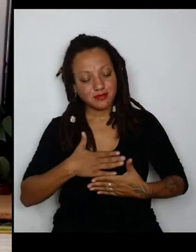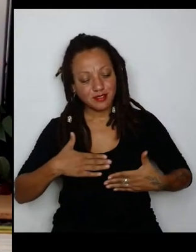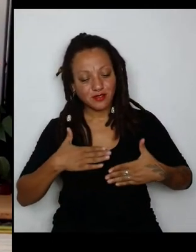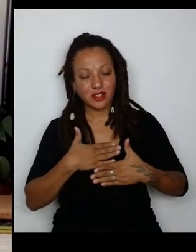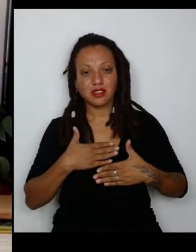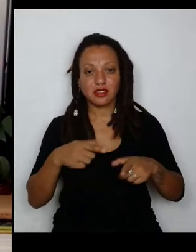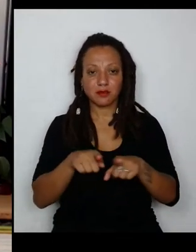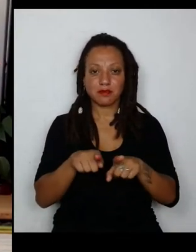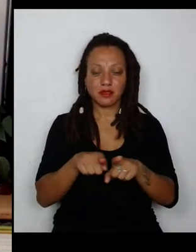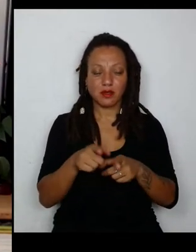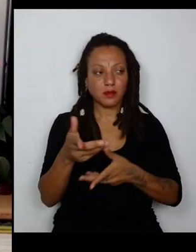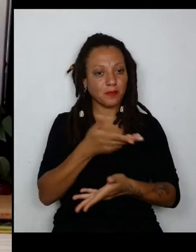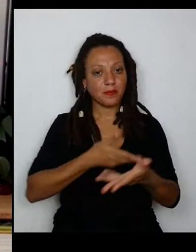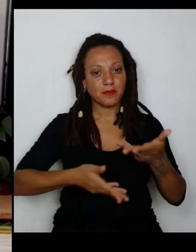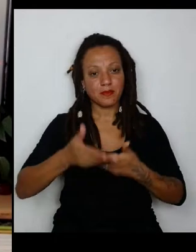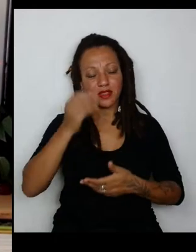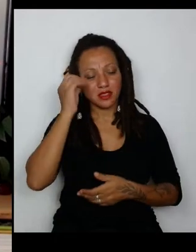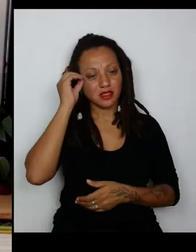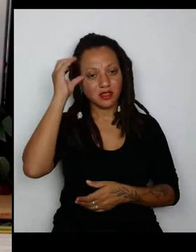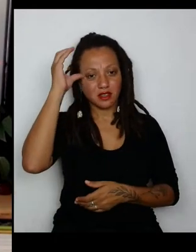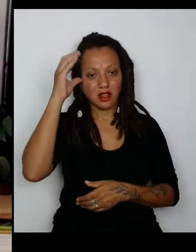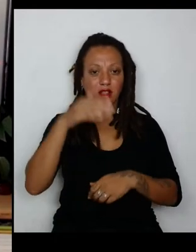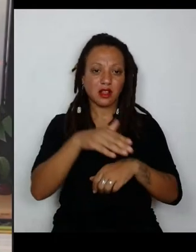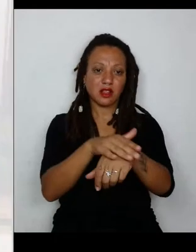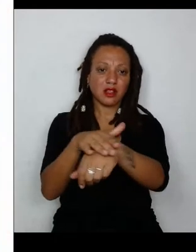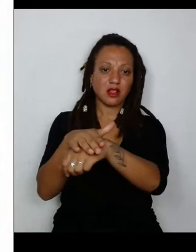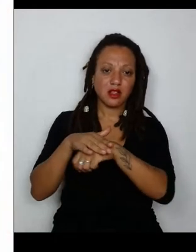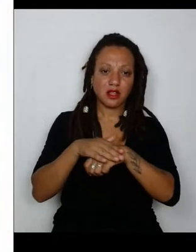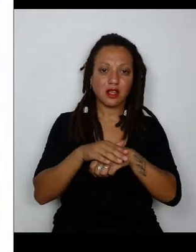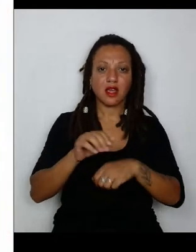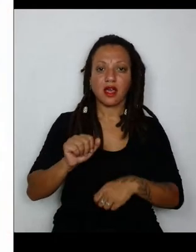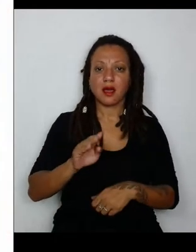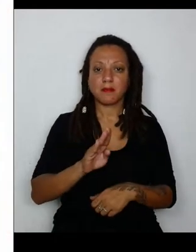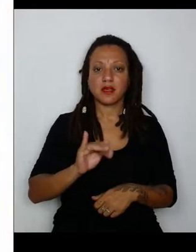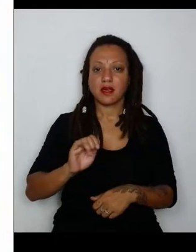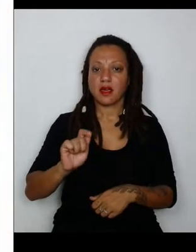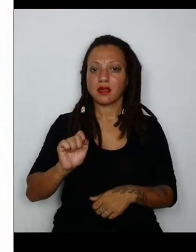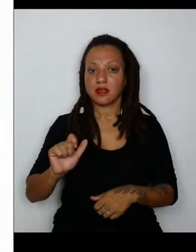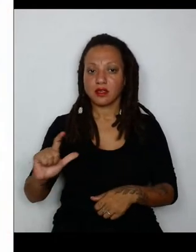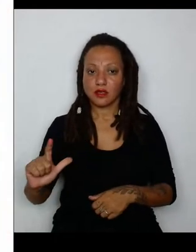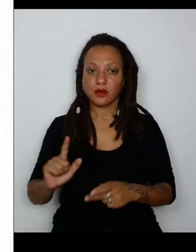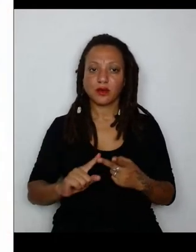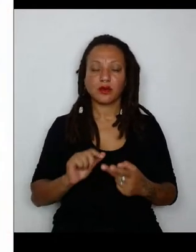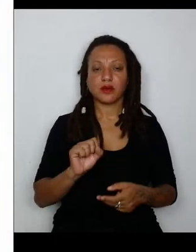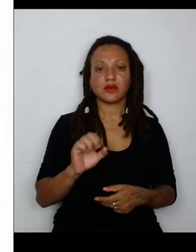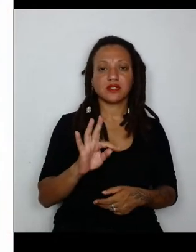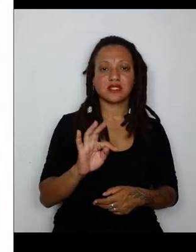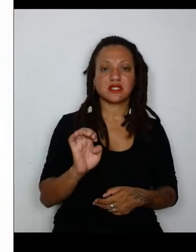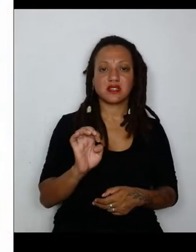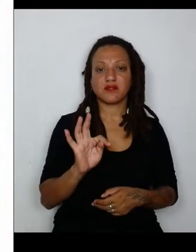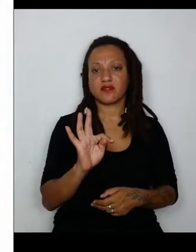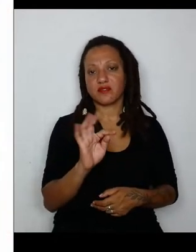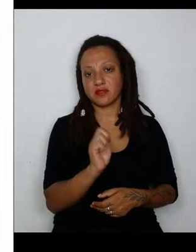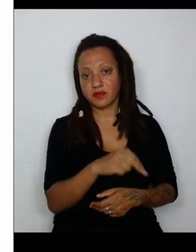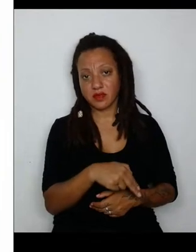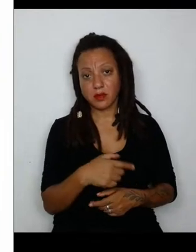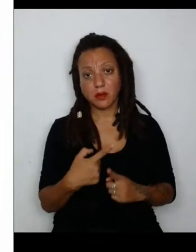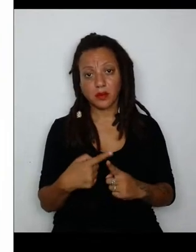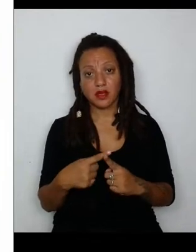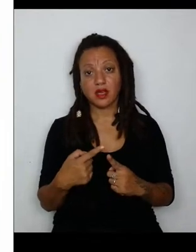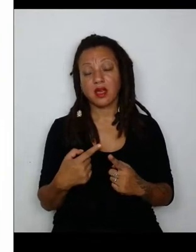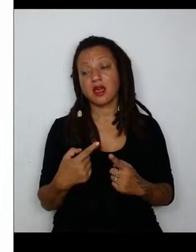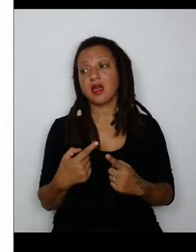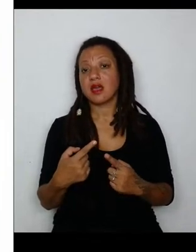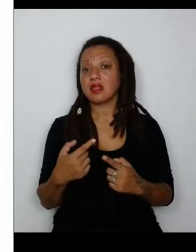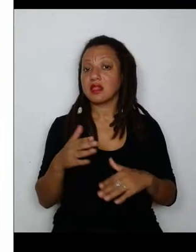abigail and steven their work in my view has perhaps had the greatest impact on gogan scholarship in the